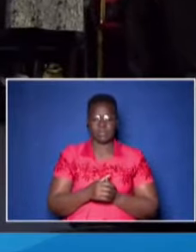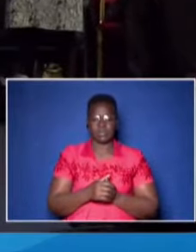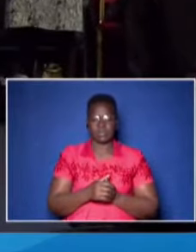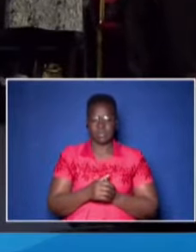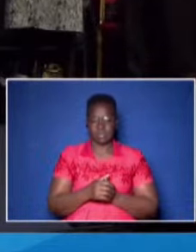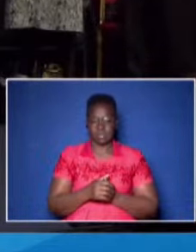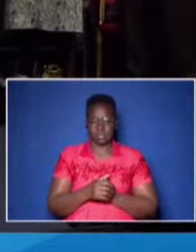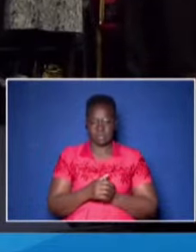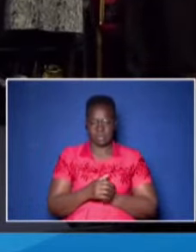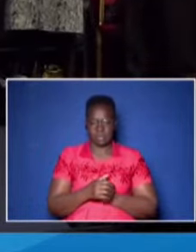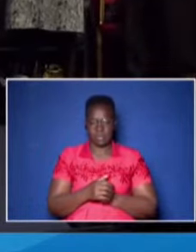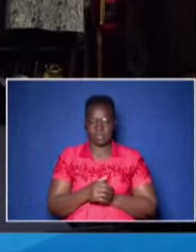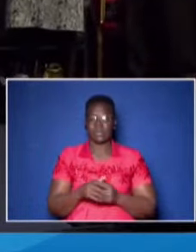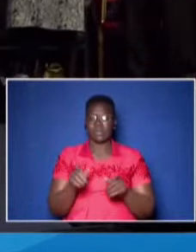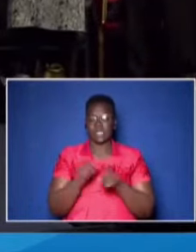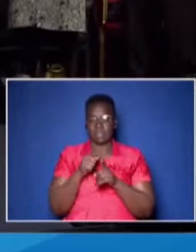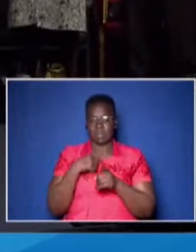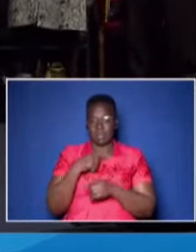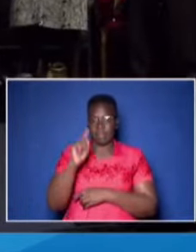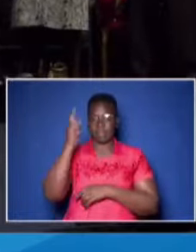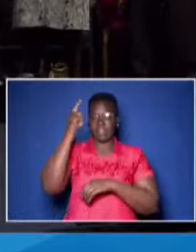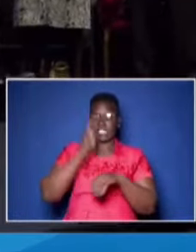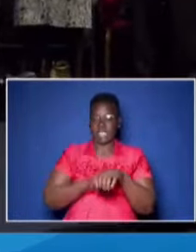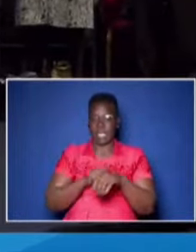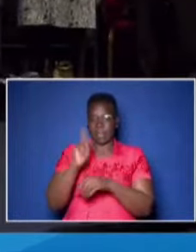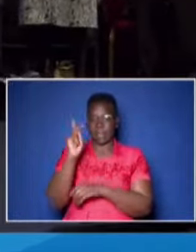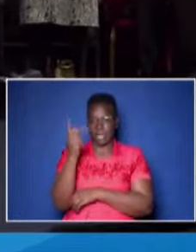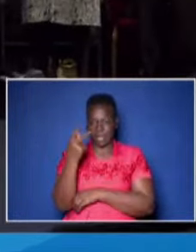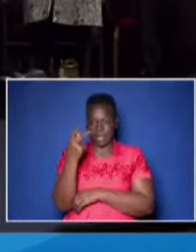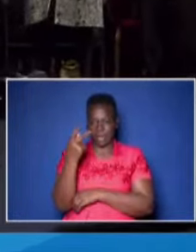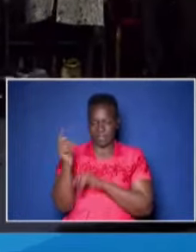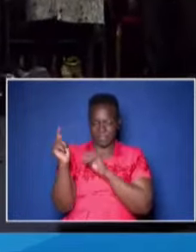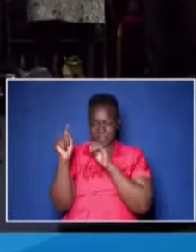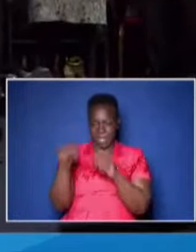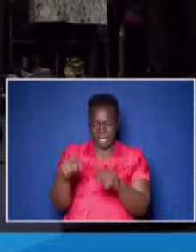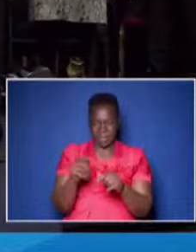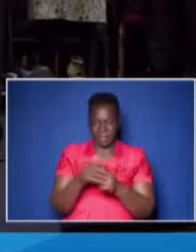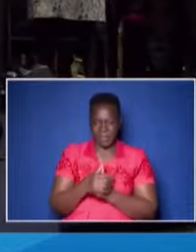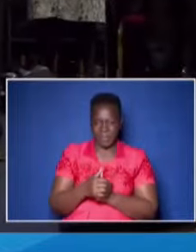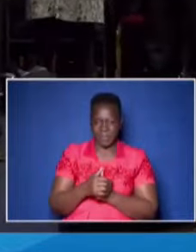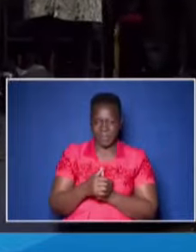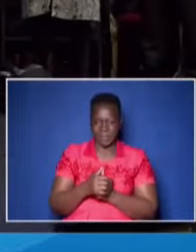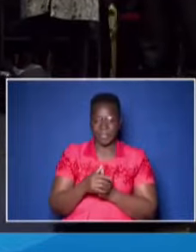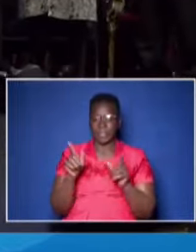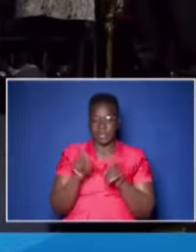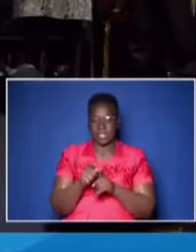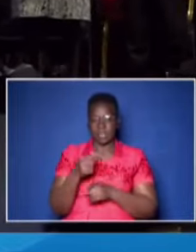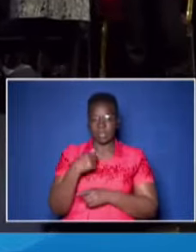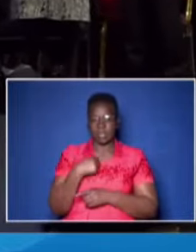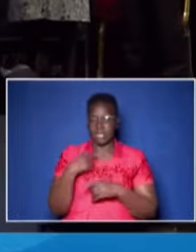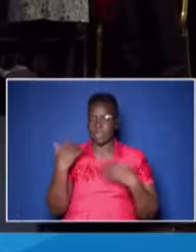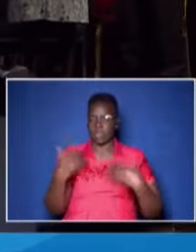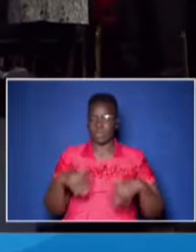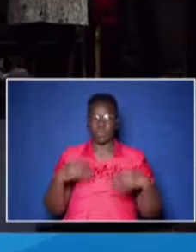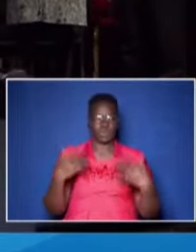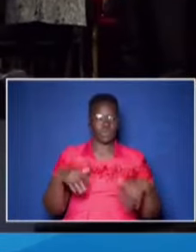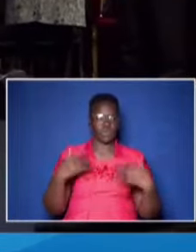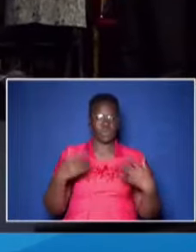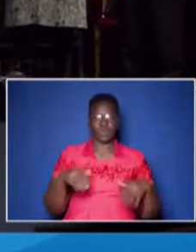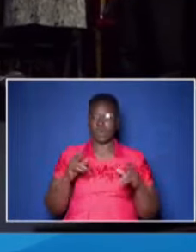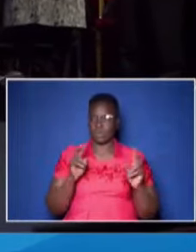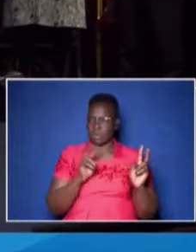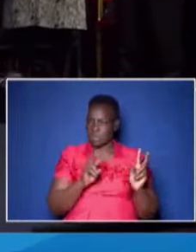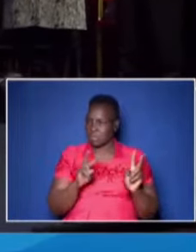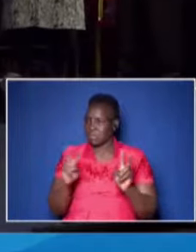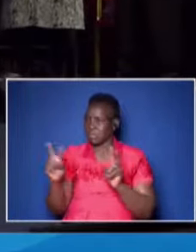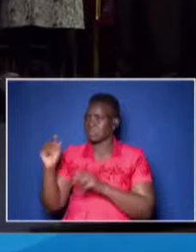blessed this is my first time in Kenya and I'm mostly amazed of how warm and